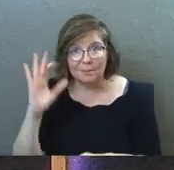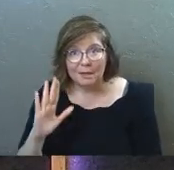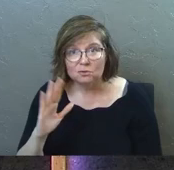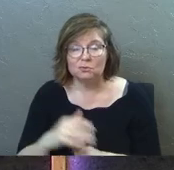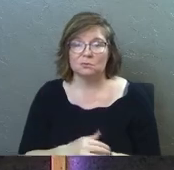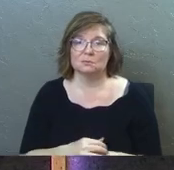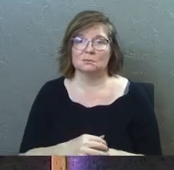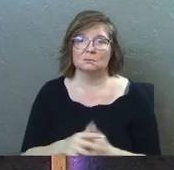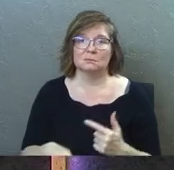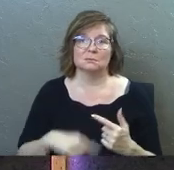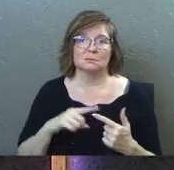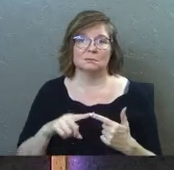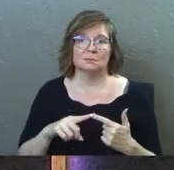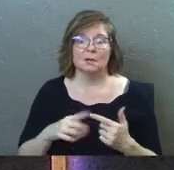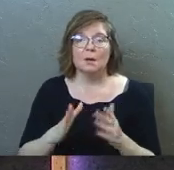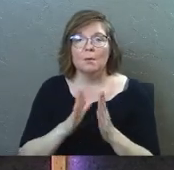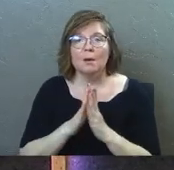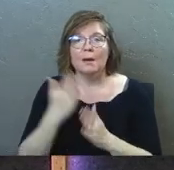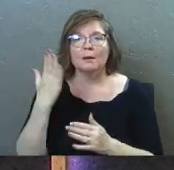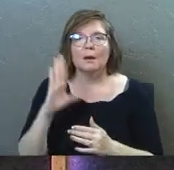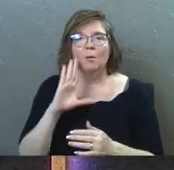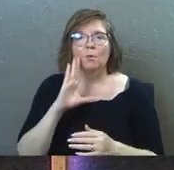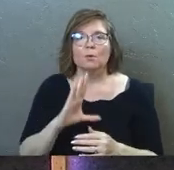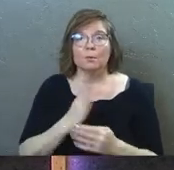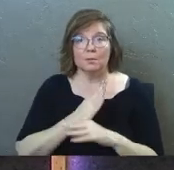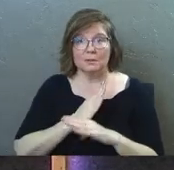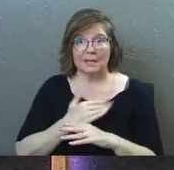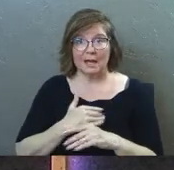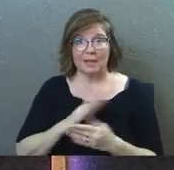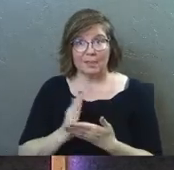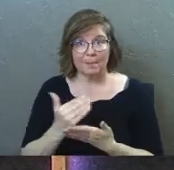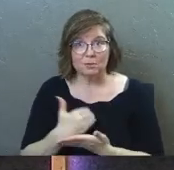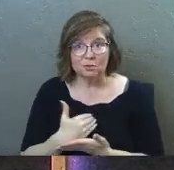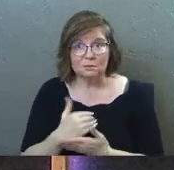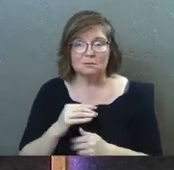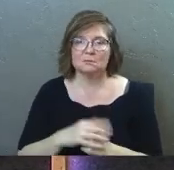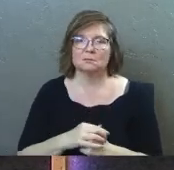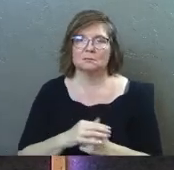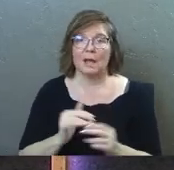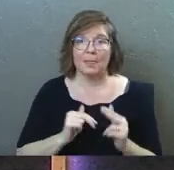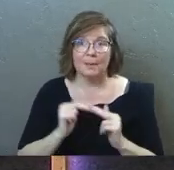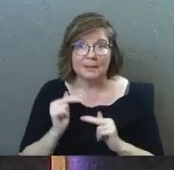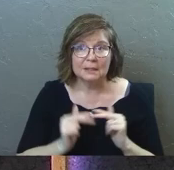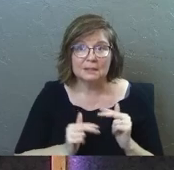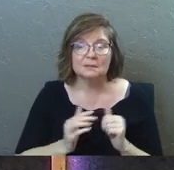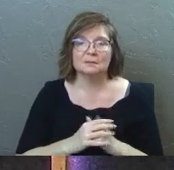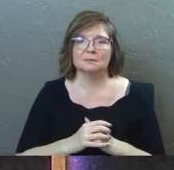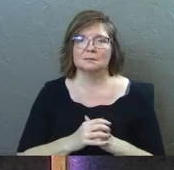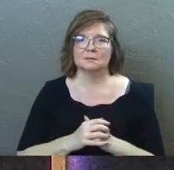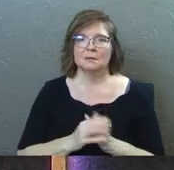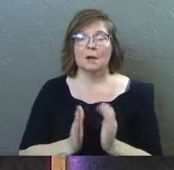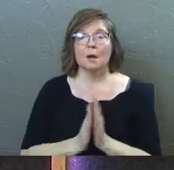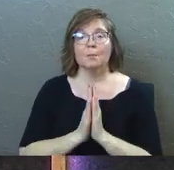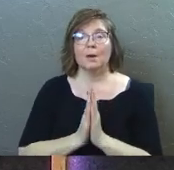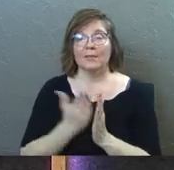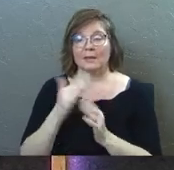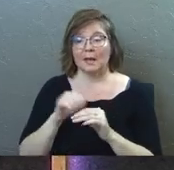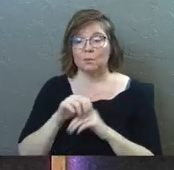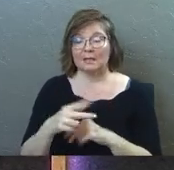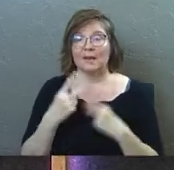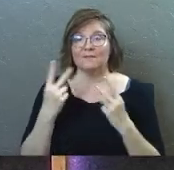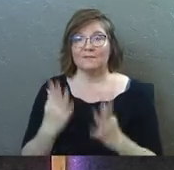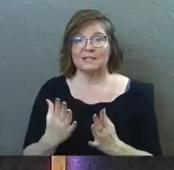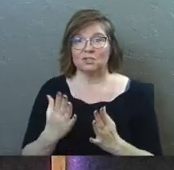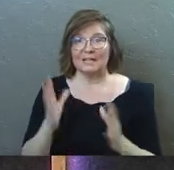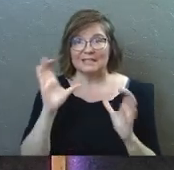pastors. Pray that God would protect their budgets and their buildings. Pray that God would send